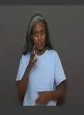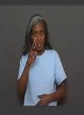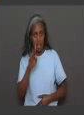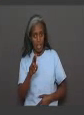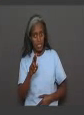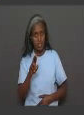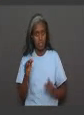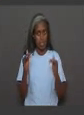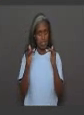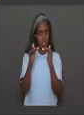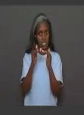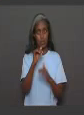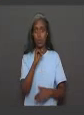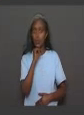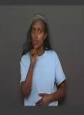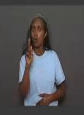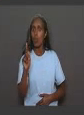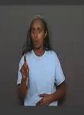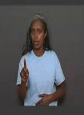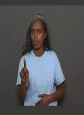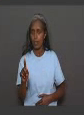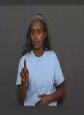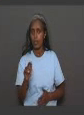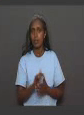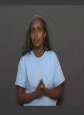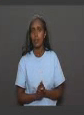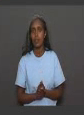If r does not equal 1,